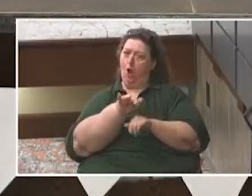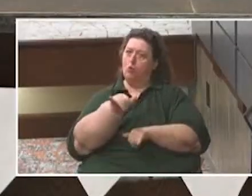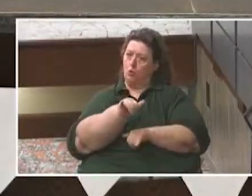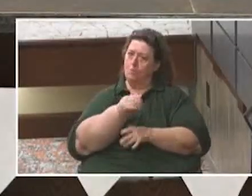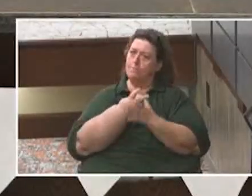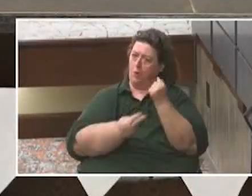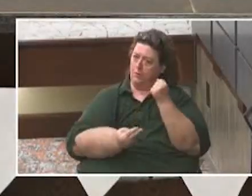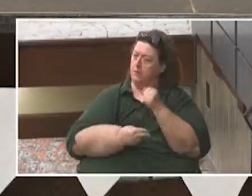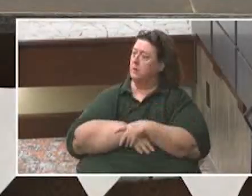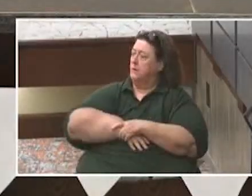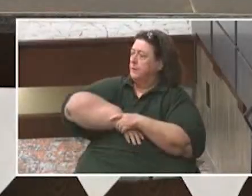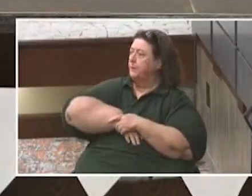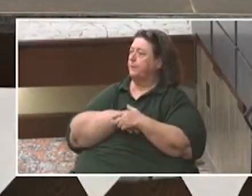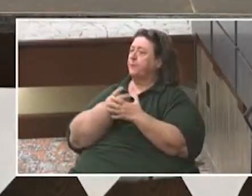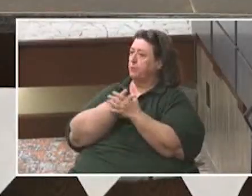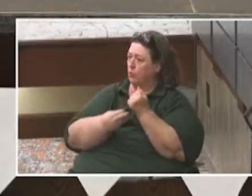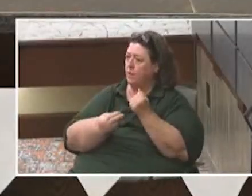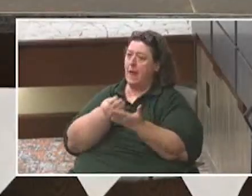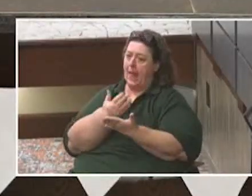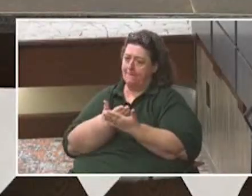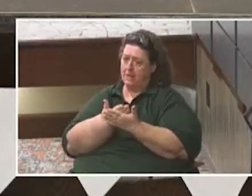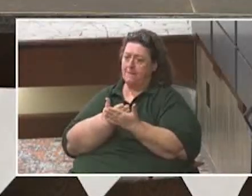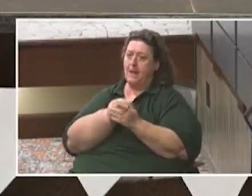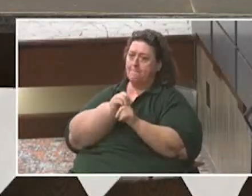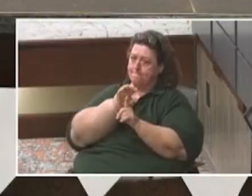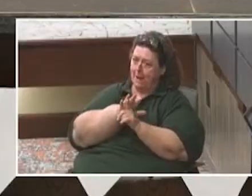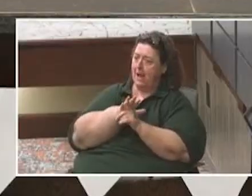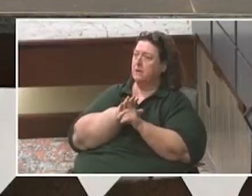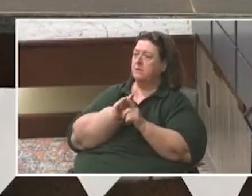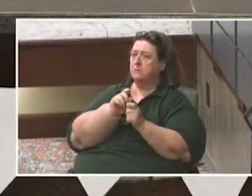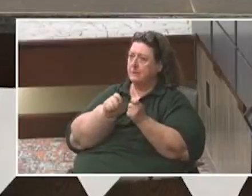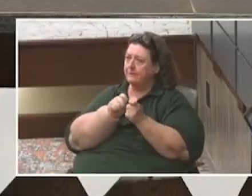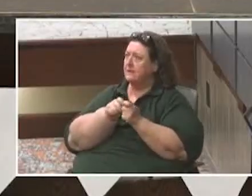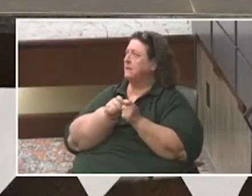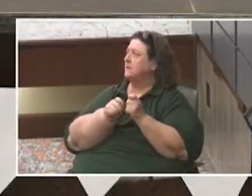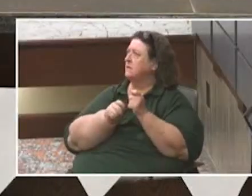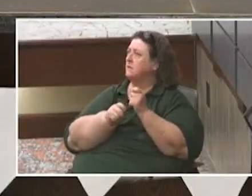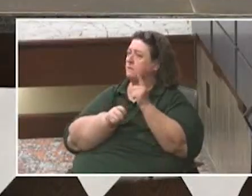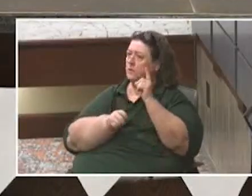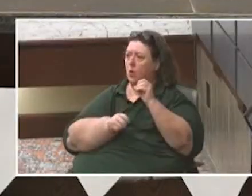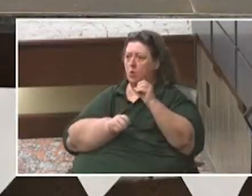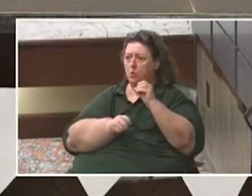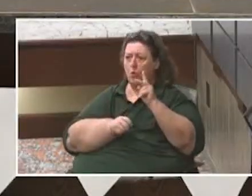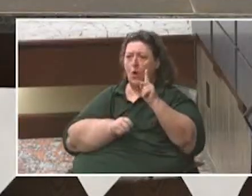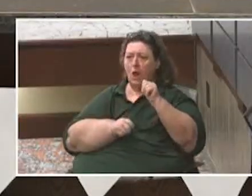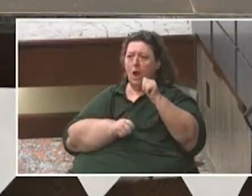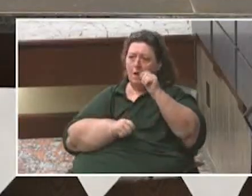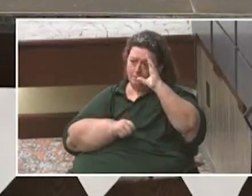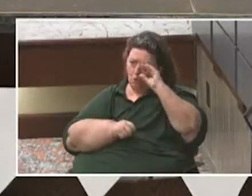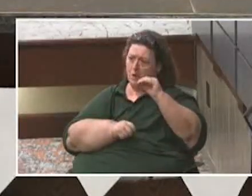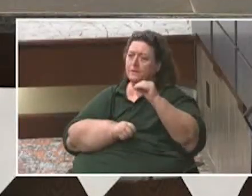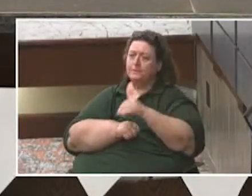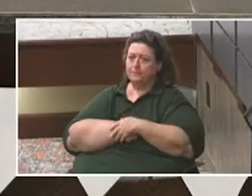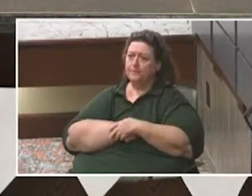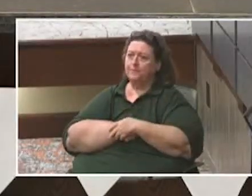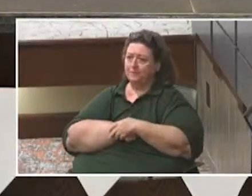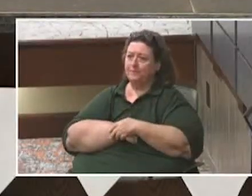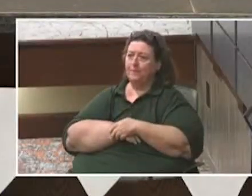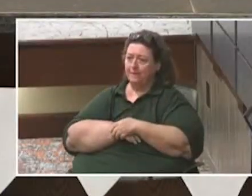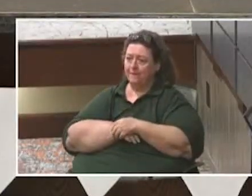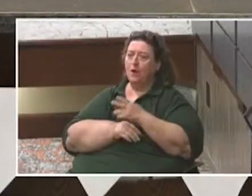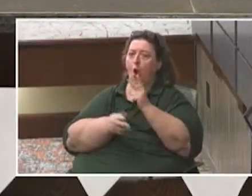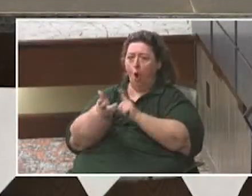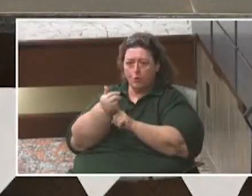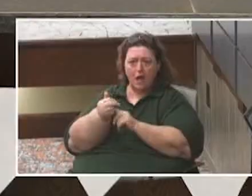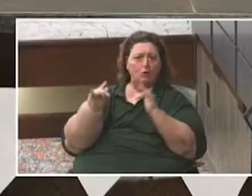doing there. But the economic impact, particularly when the Oklahoma, the big one at McLean, I think every